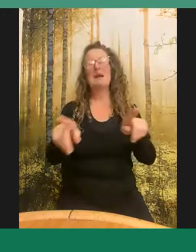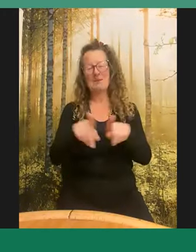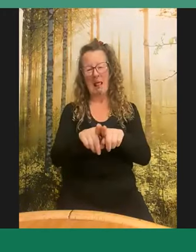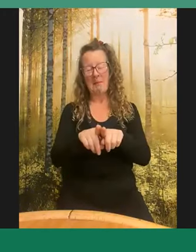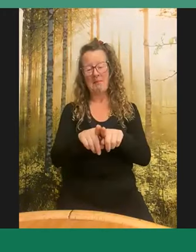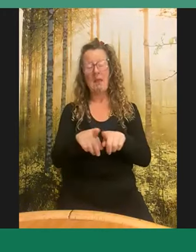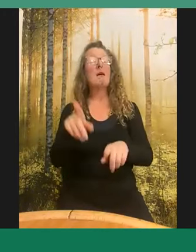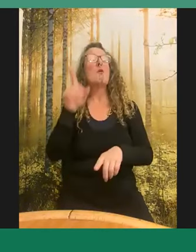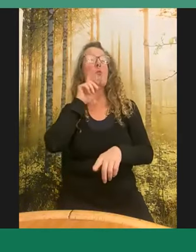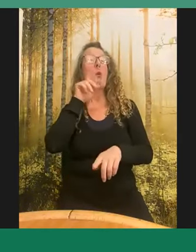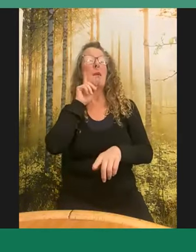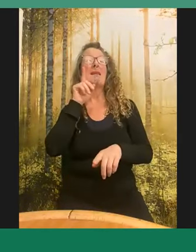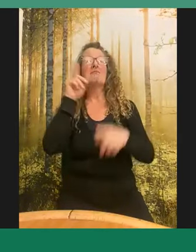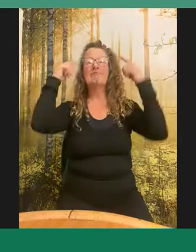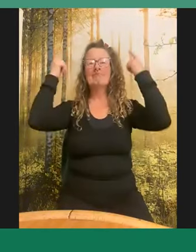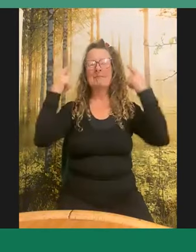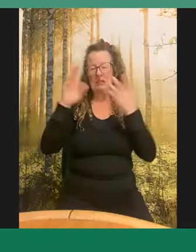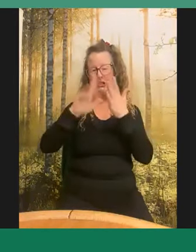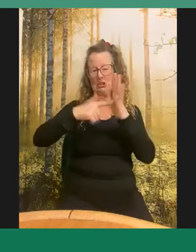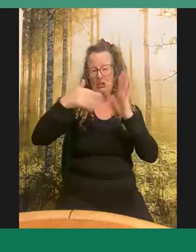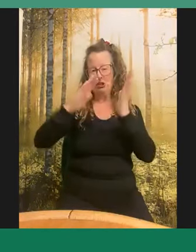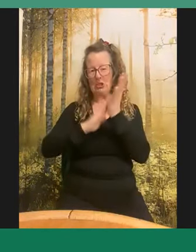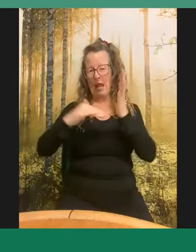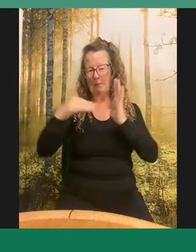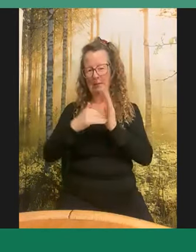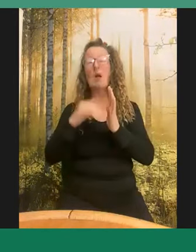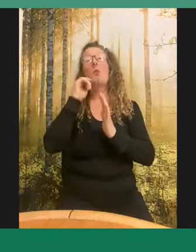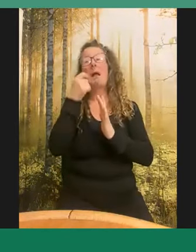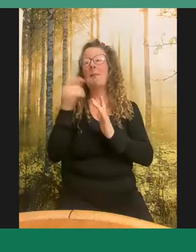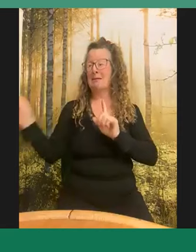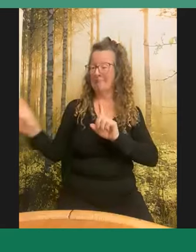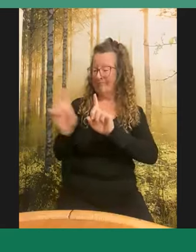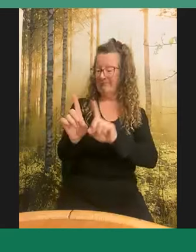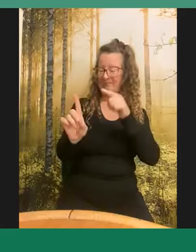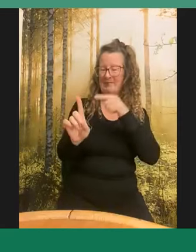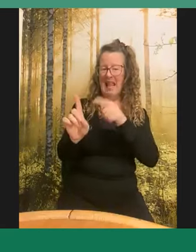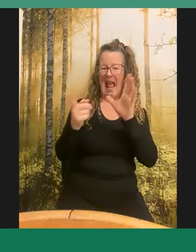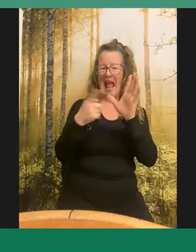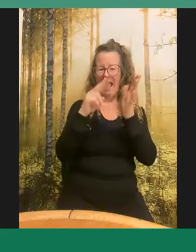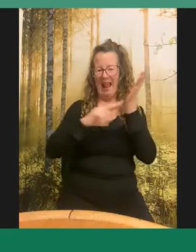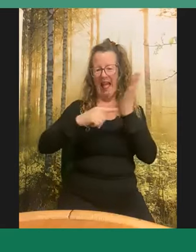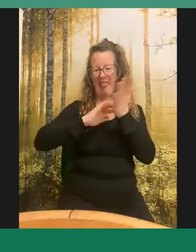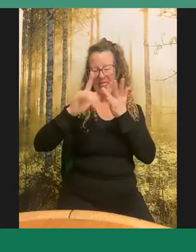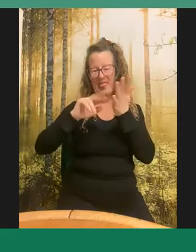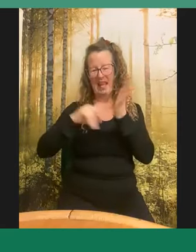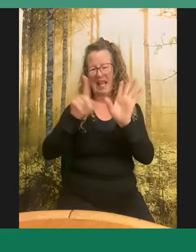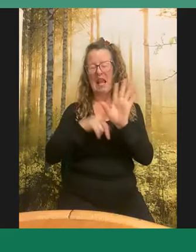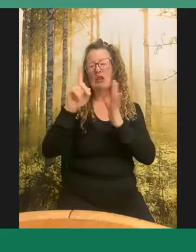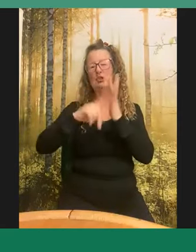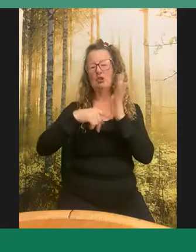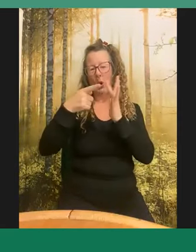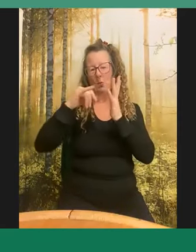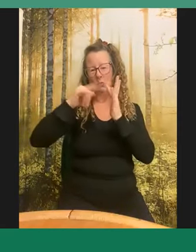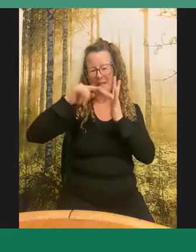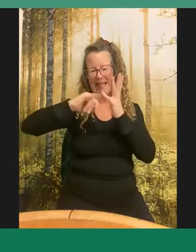will be joined by award-winning Trinidad-born poet, novelist, academic, and musician Anthony Joseph, and artist Sonia E. Barrett, whom Jamz